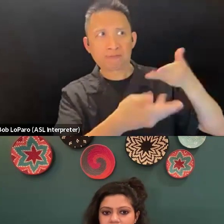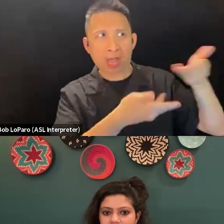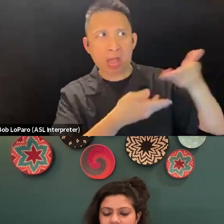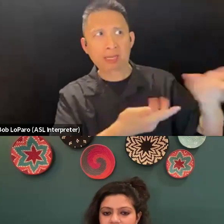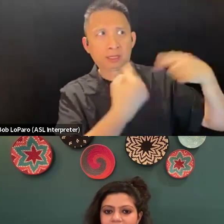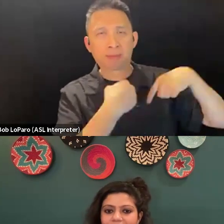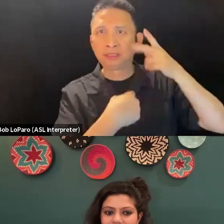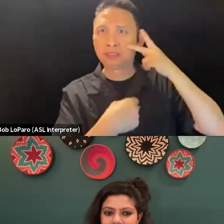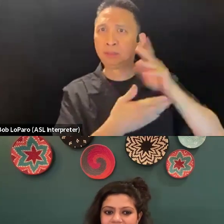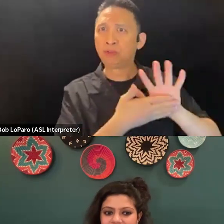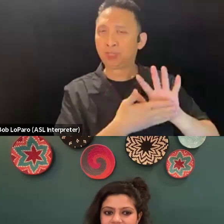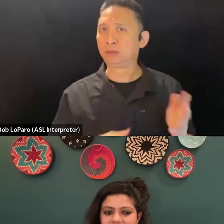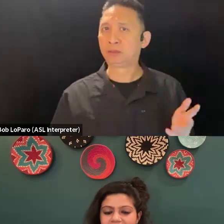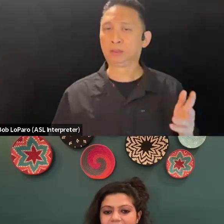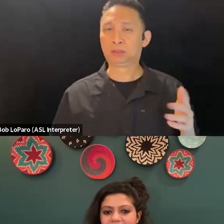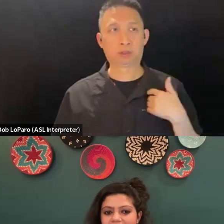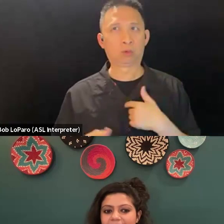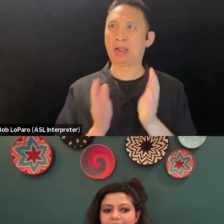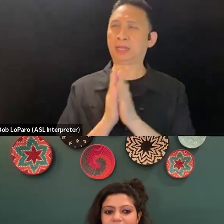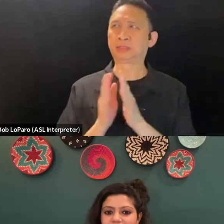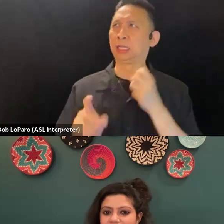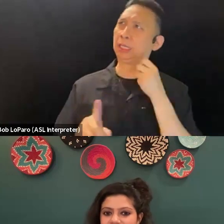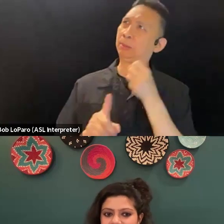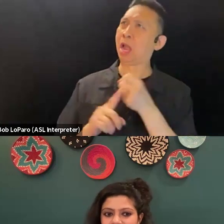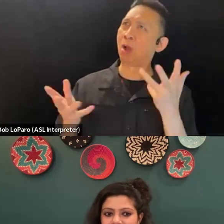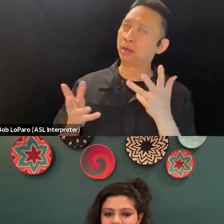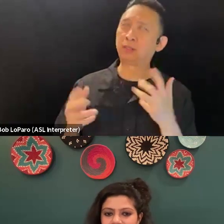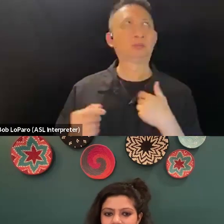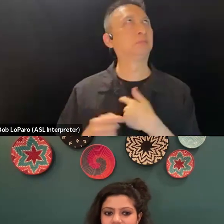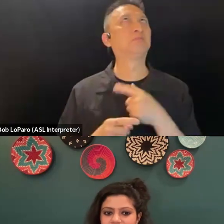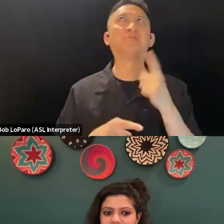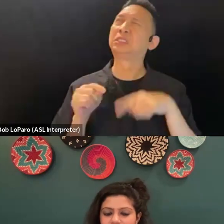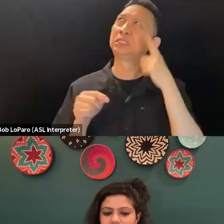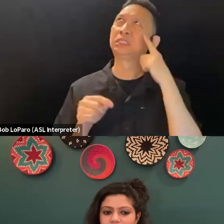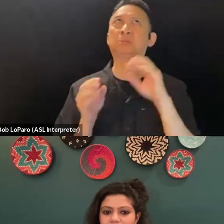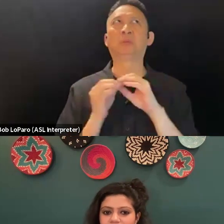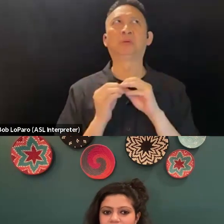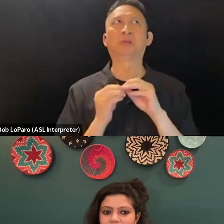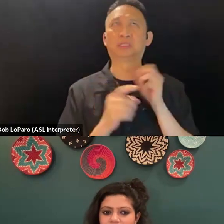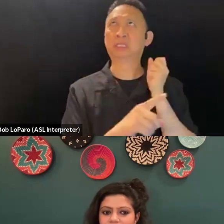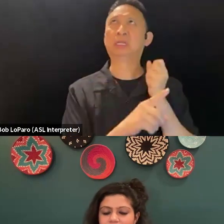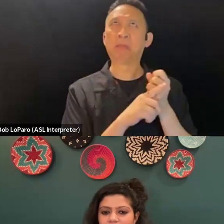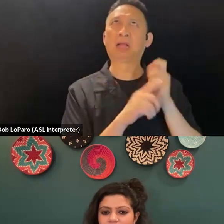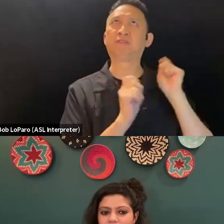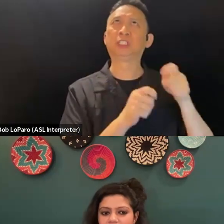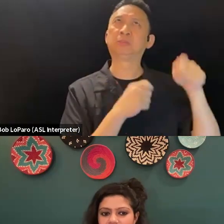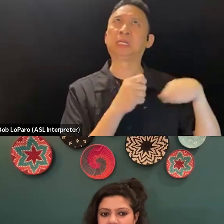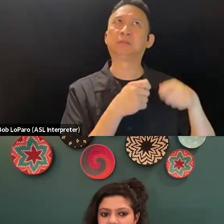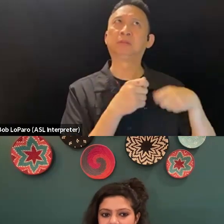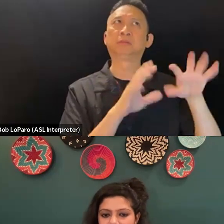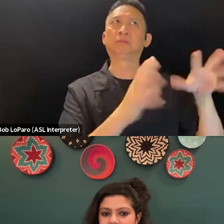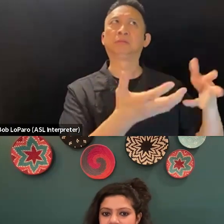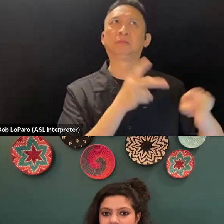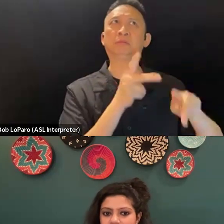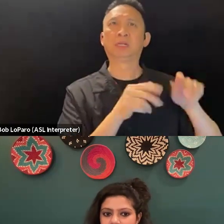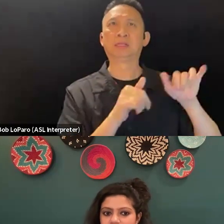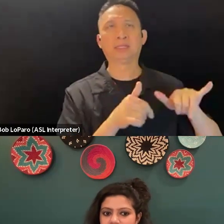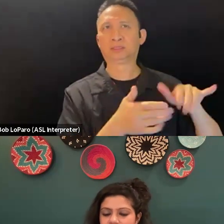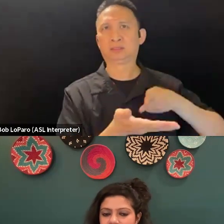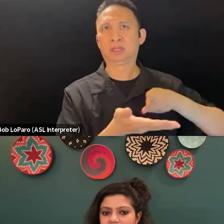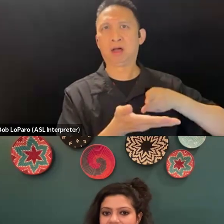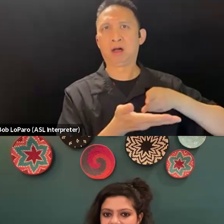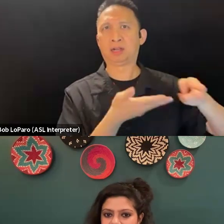bounce, bounce. And I was like, oh, well, okay. So it is super transient. It is super in flux. Knowledge is something like,